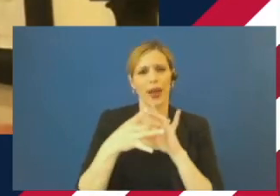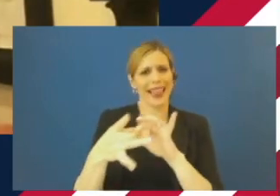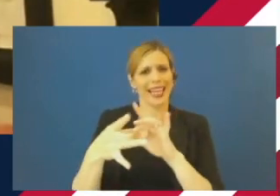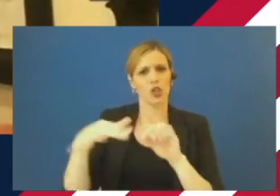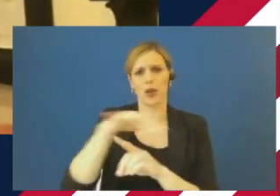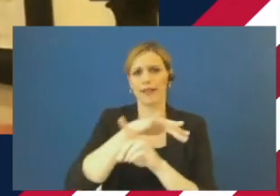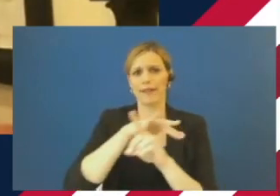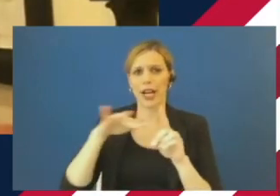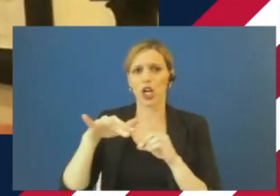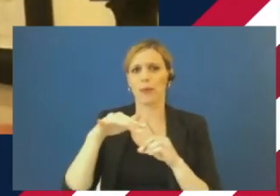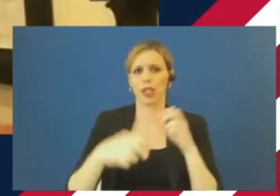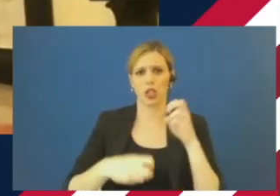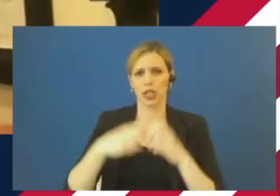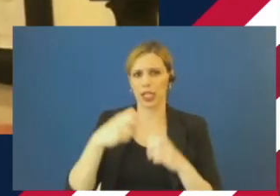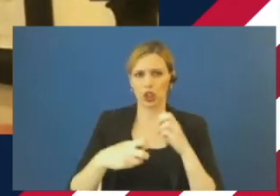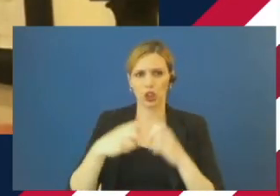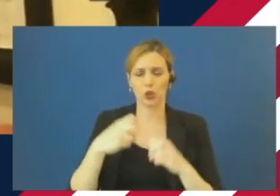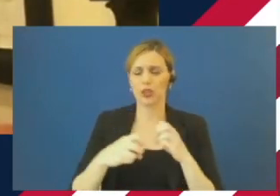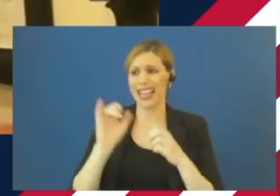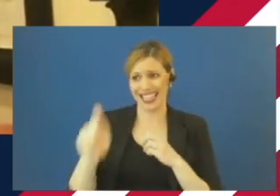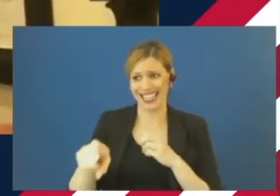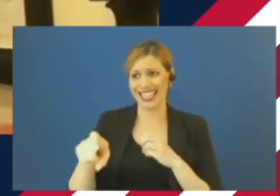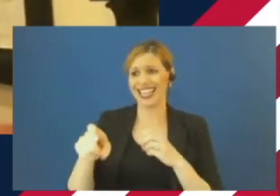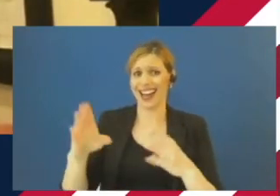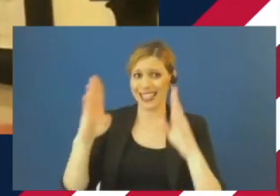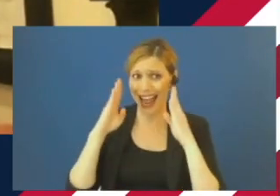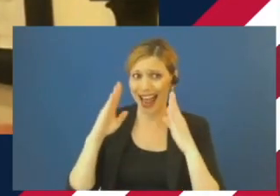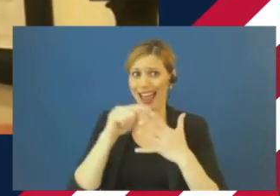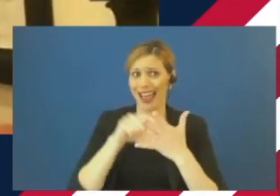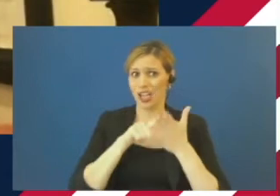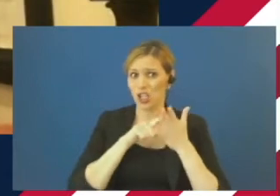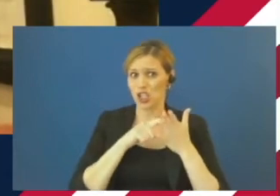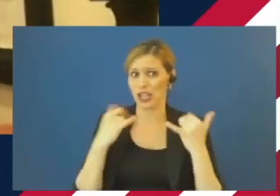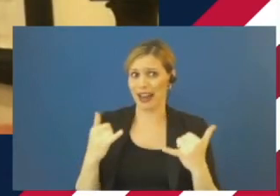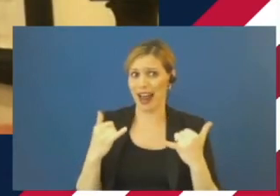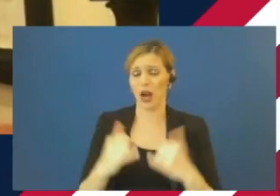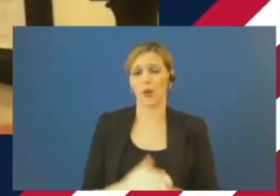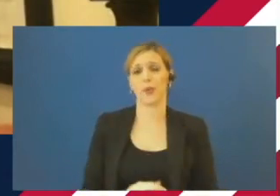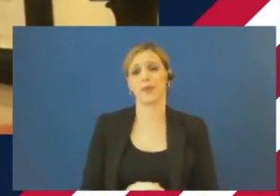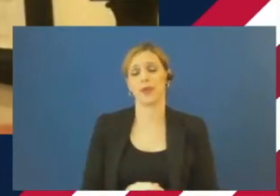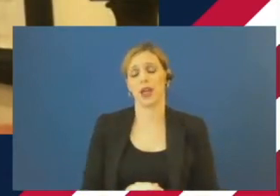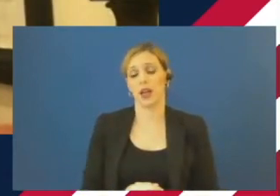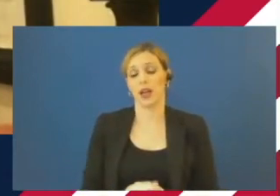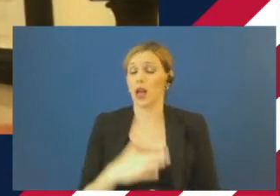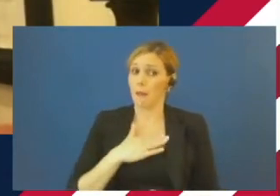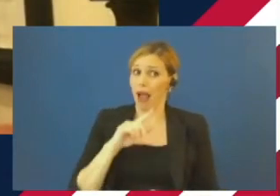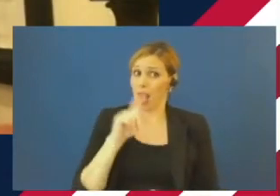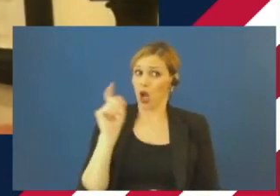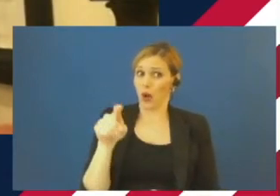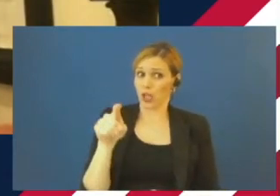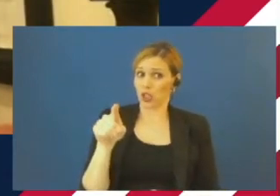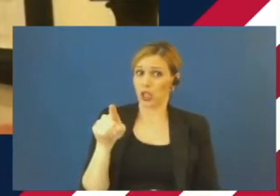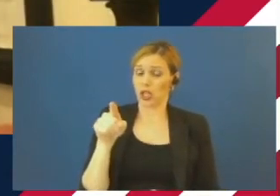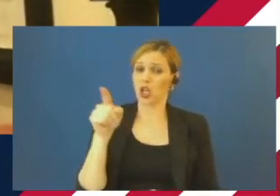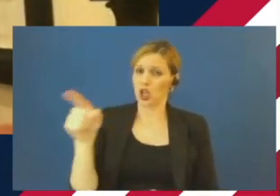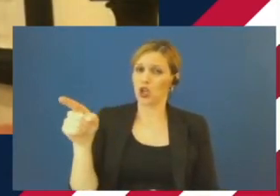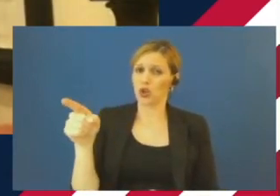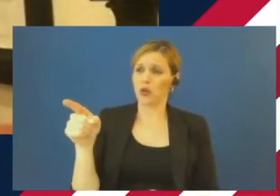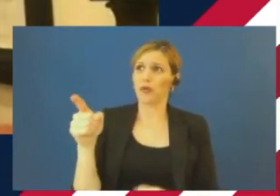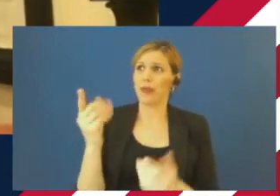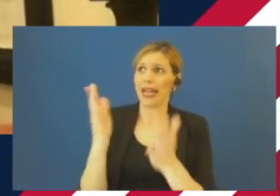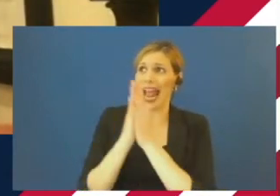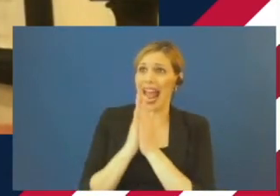that need attention. I want you to assume, for the sake of my question, that you've been asked to put together